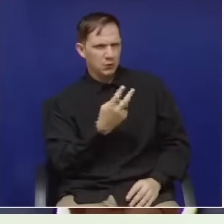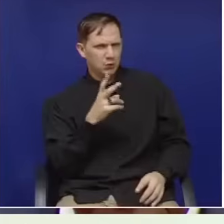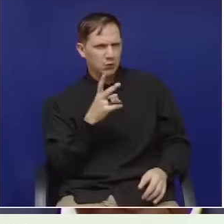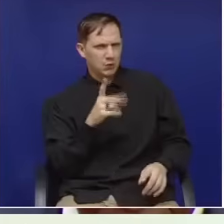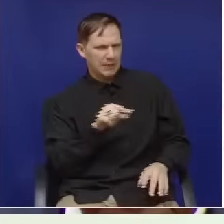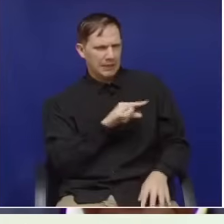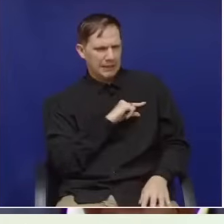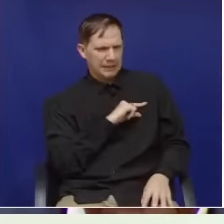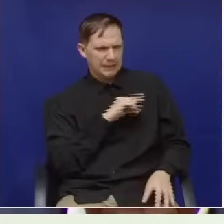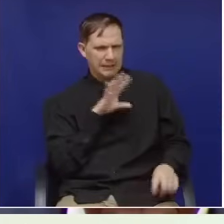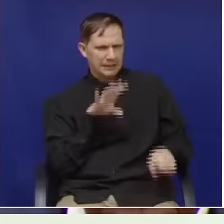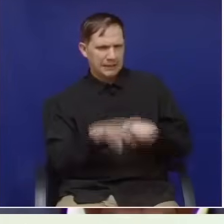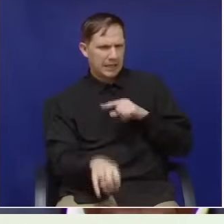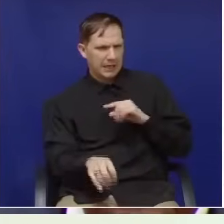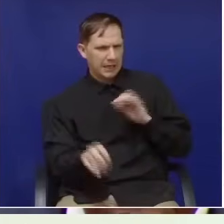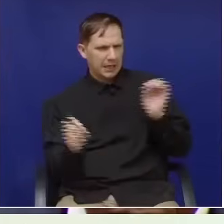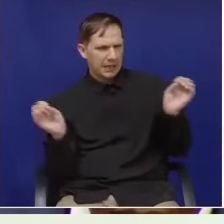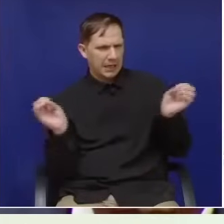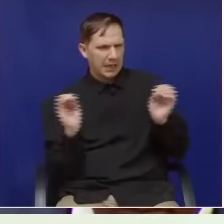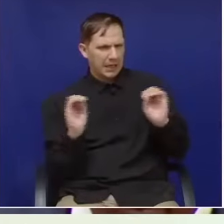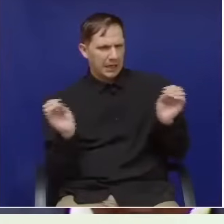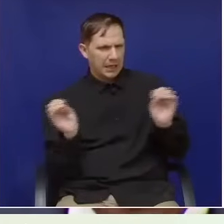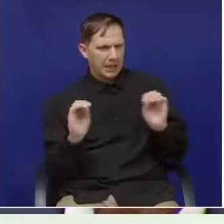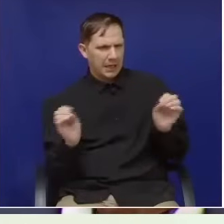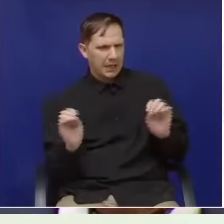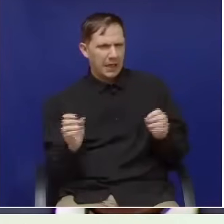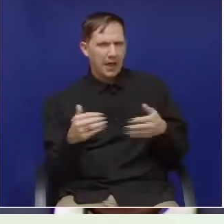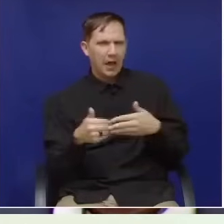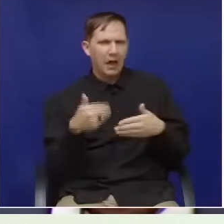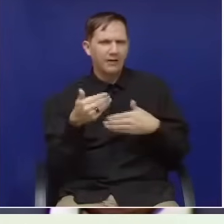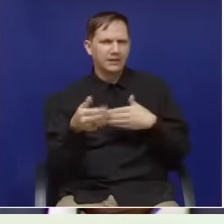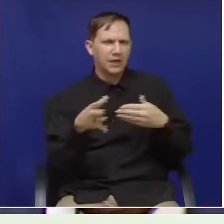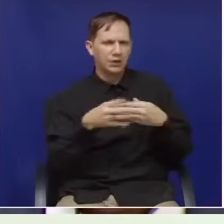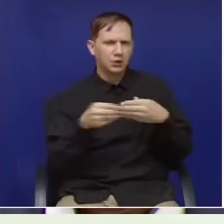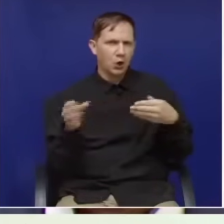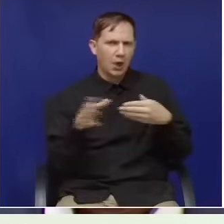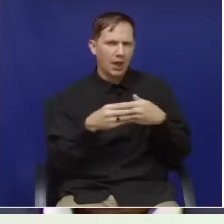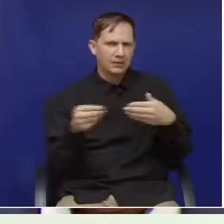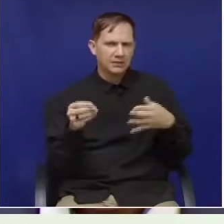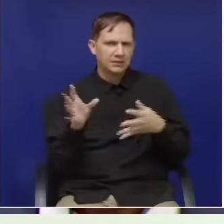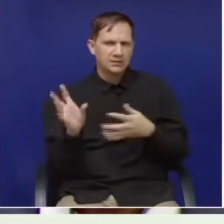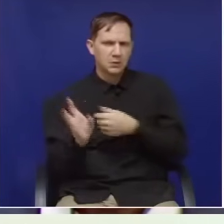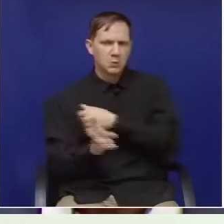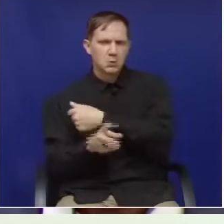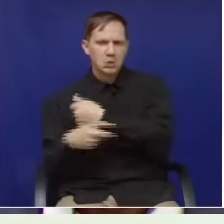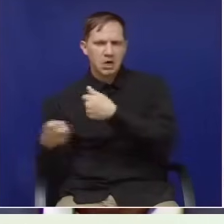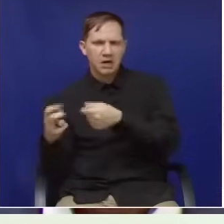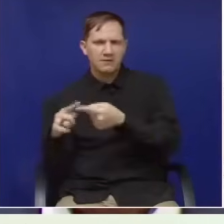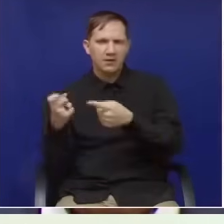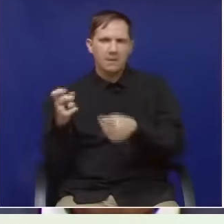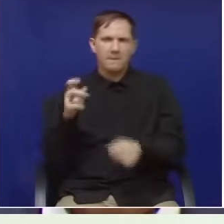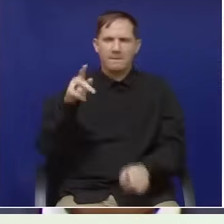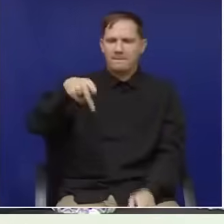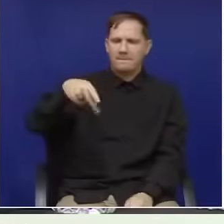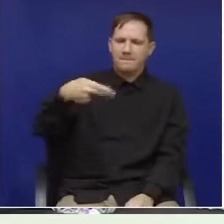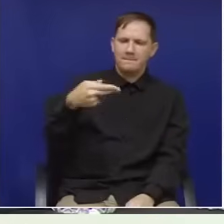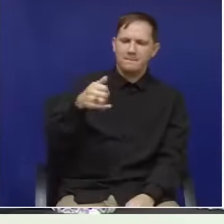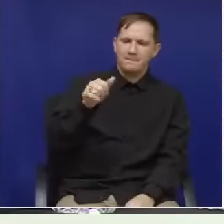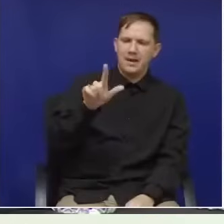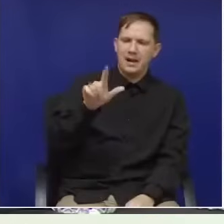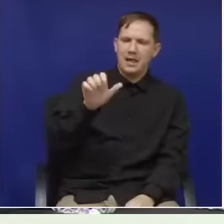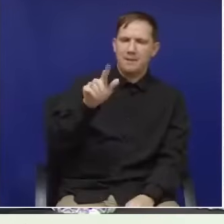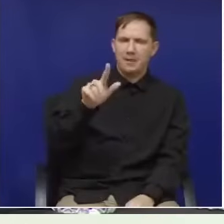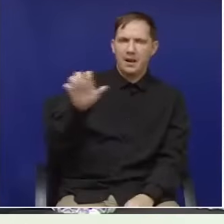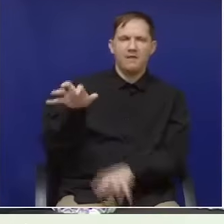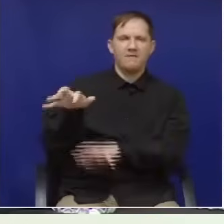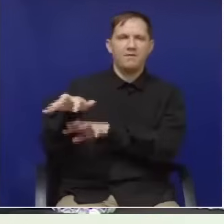efanele amadola esethathiwe lapha ePhalaphala. Siyabonga sihlalo. The Honorable Deputy